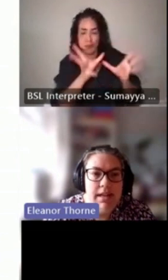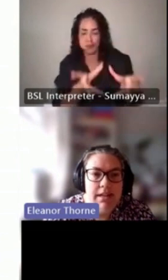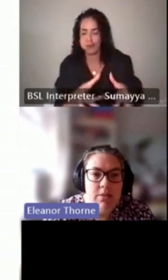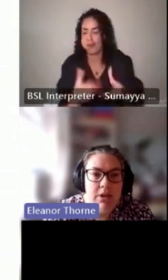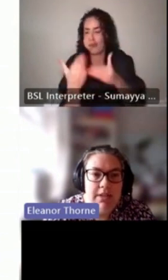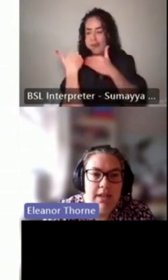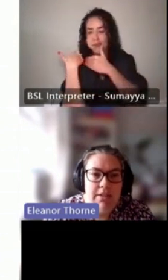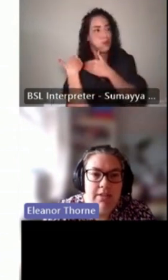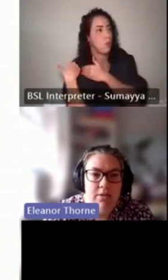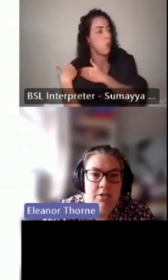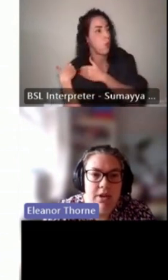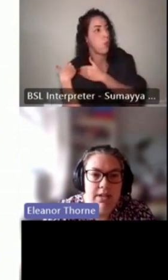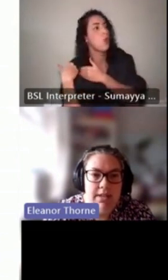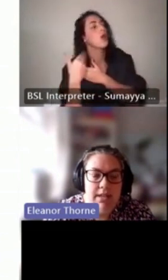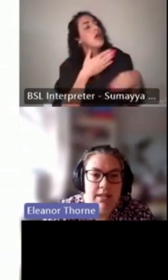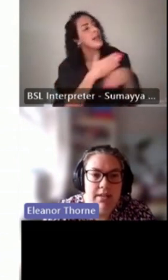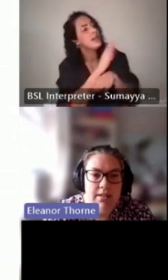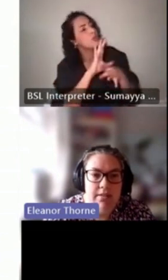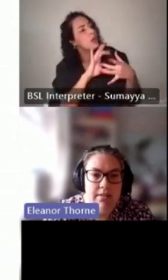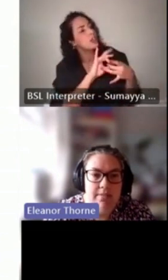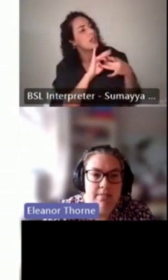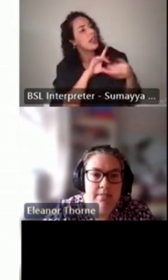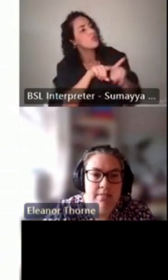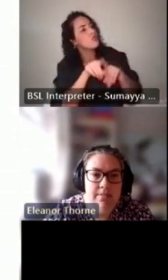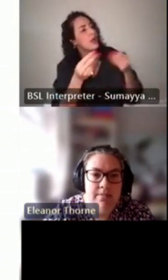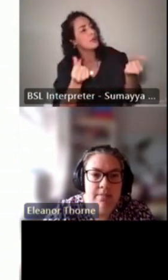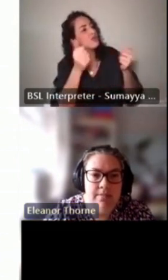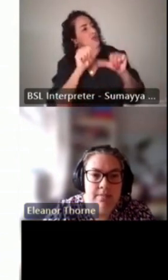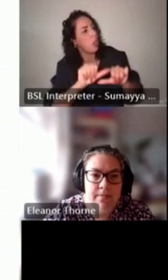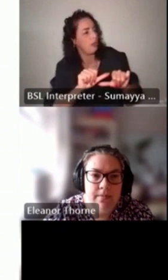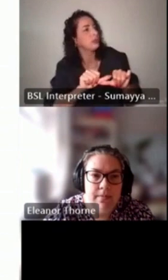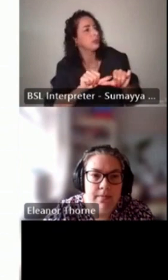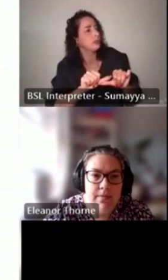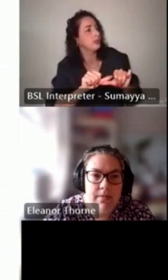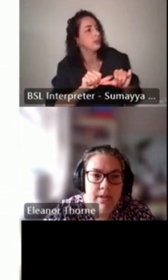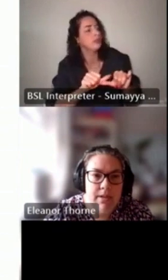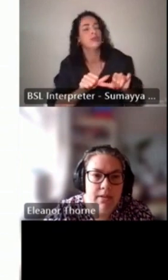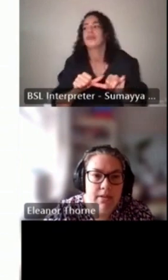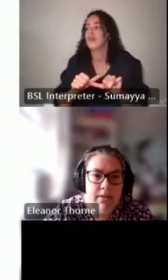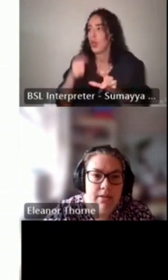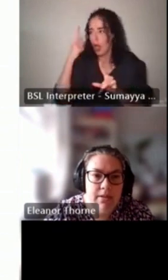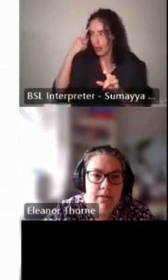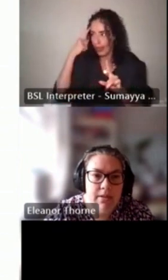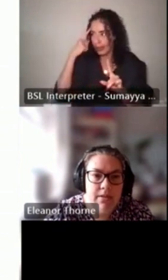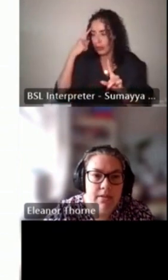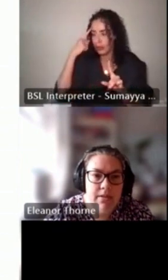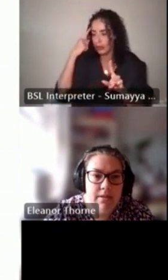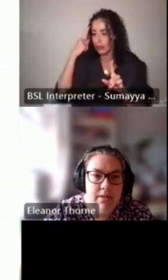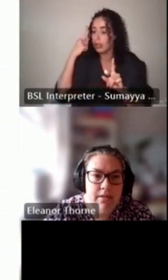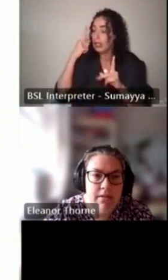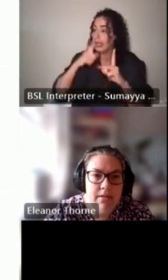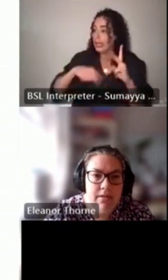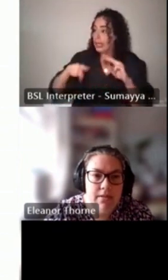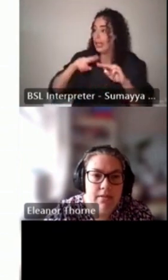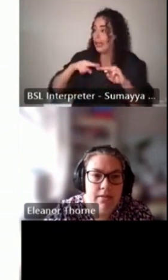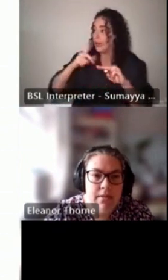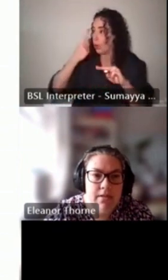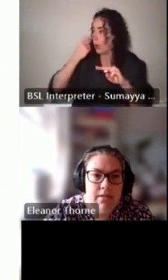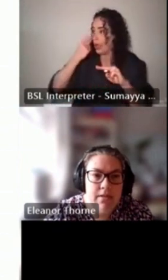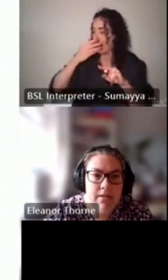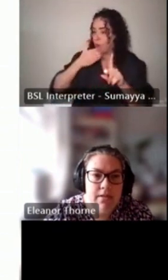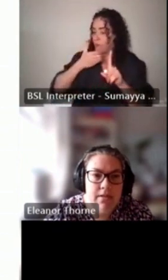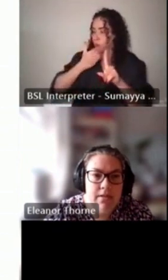workload. Let's work together to address this. I think if we can address these communication